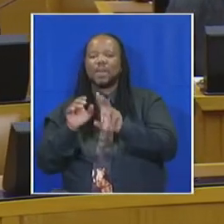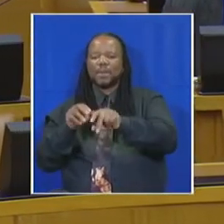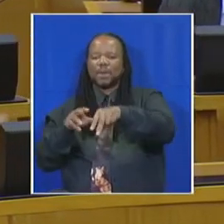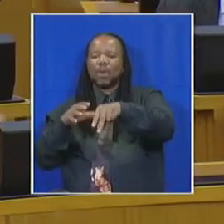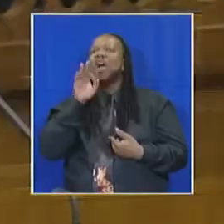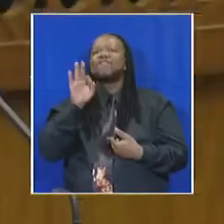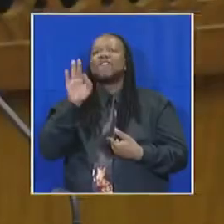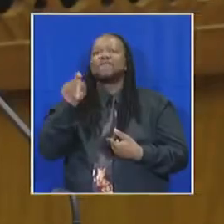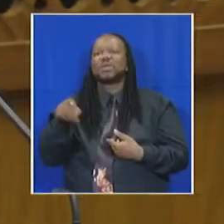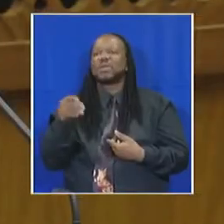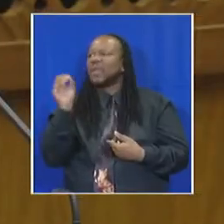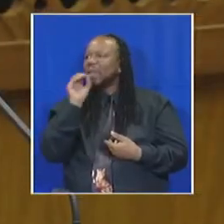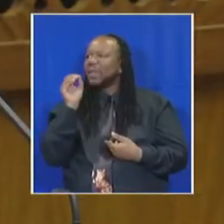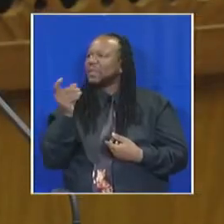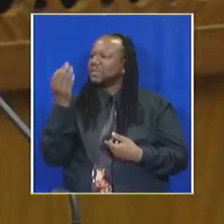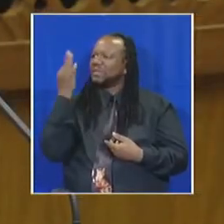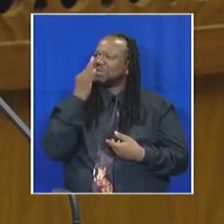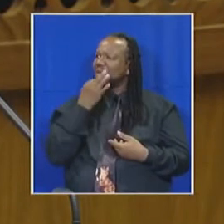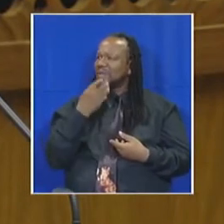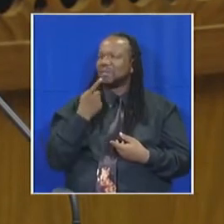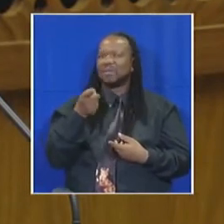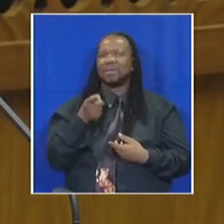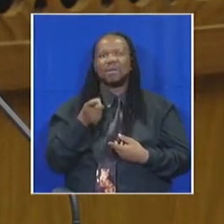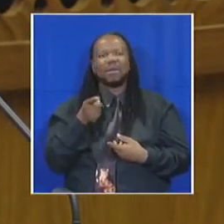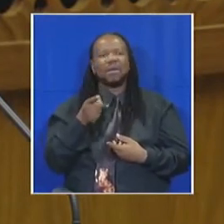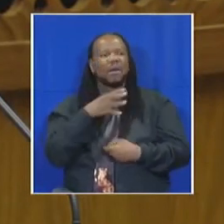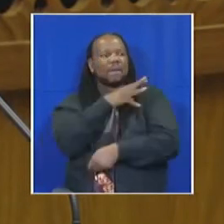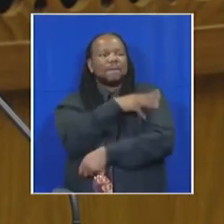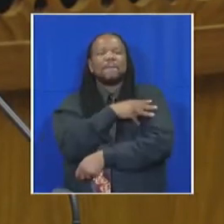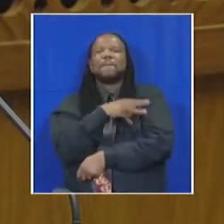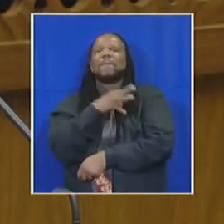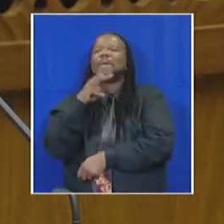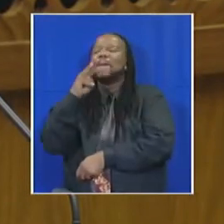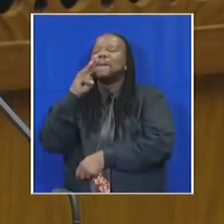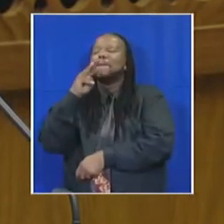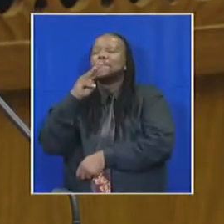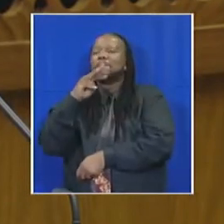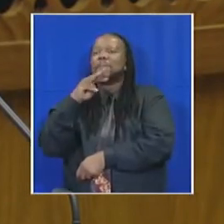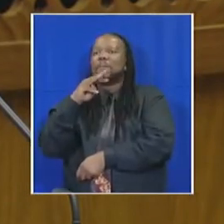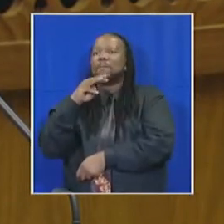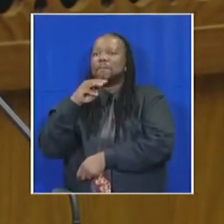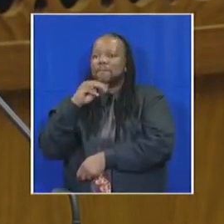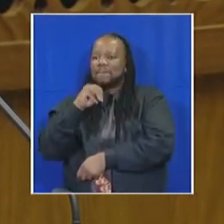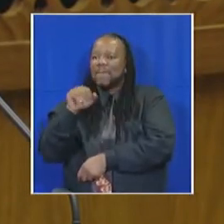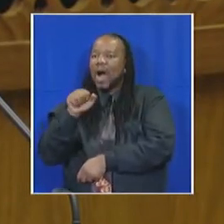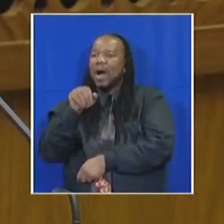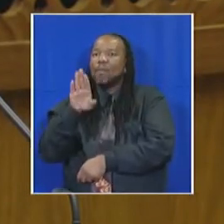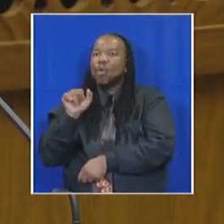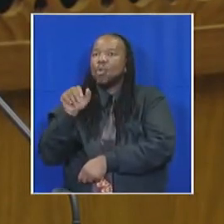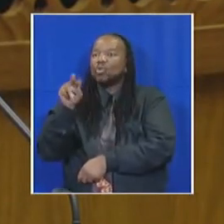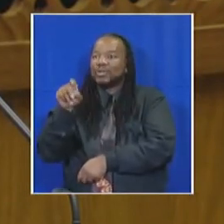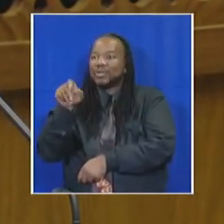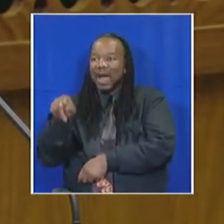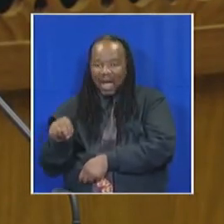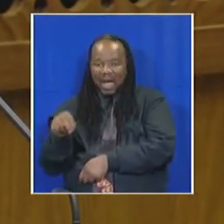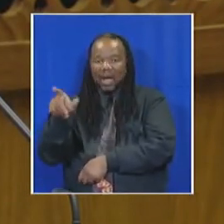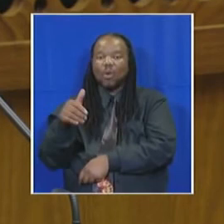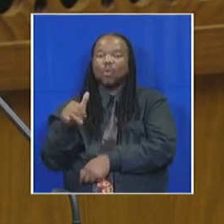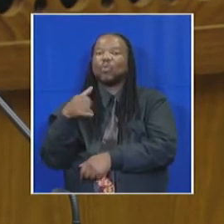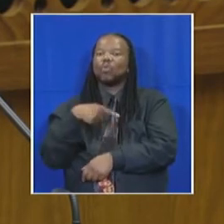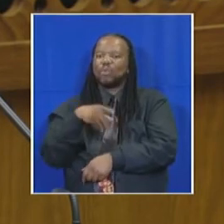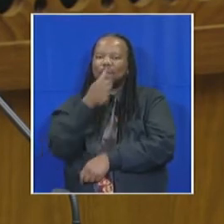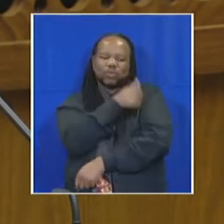a vehicle. The employee silenced Mabunda, was hospitalized after this incident. In